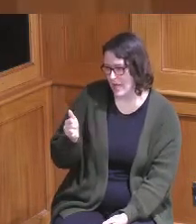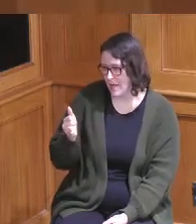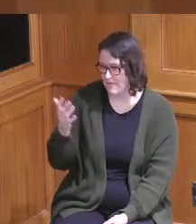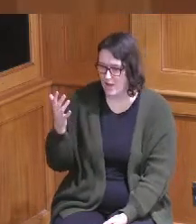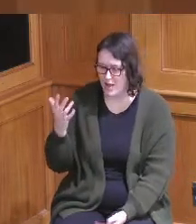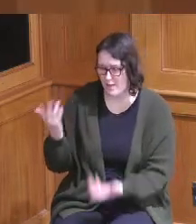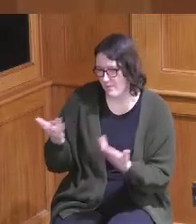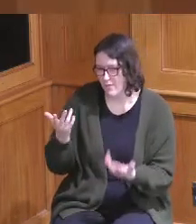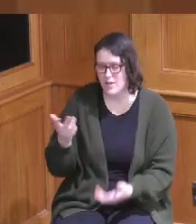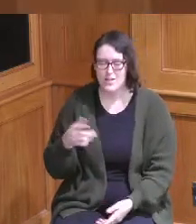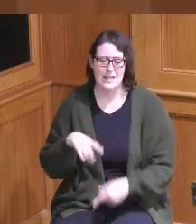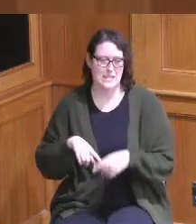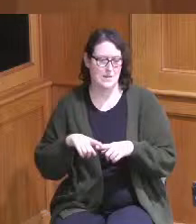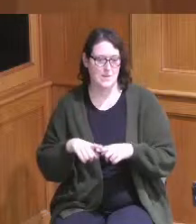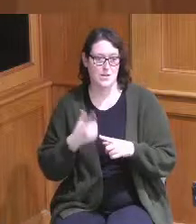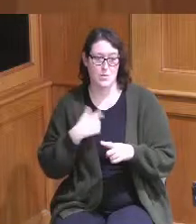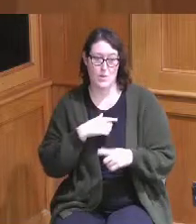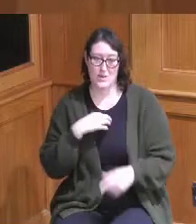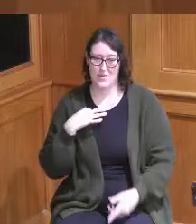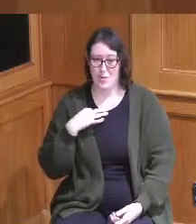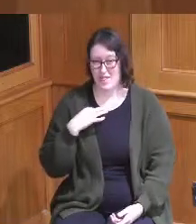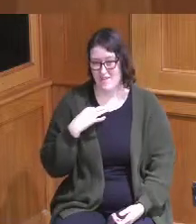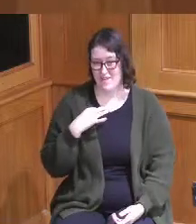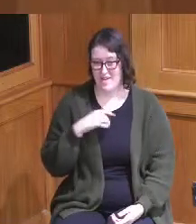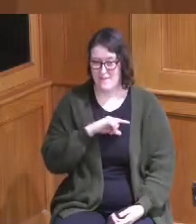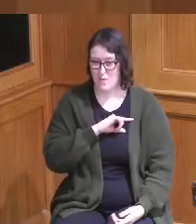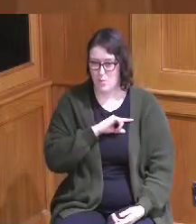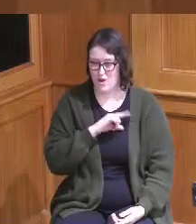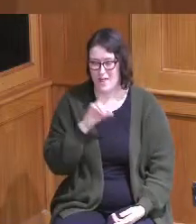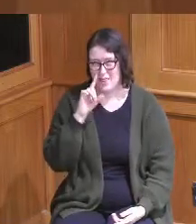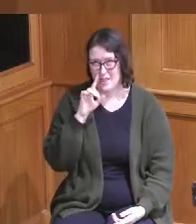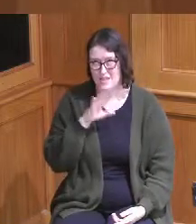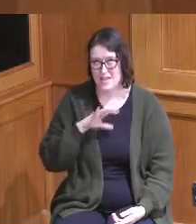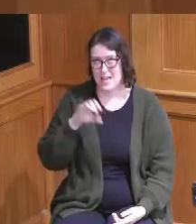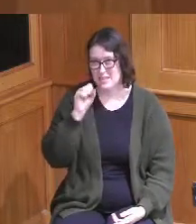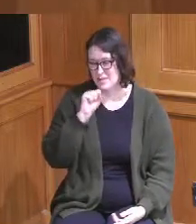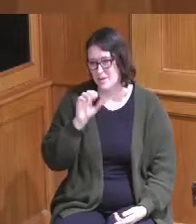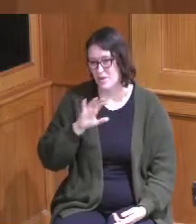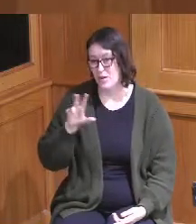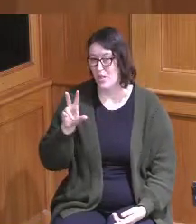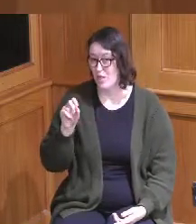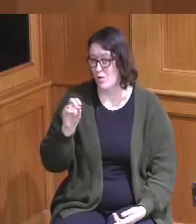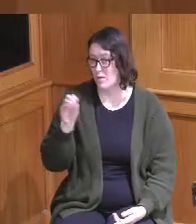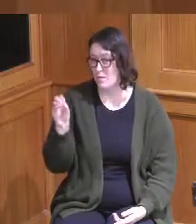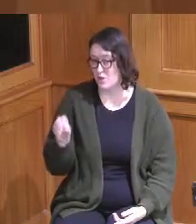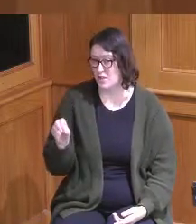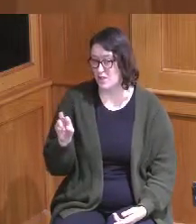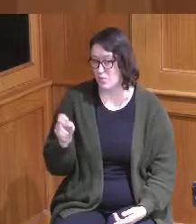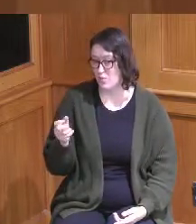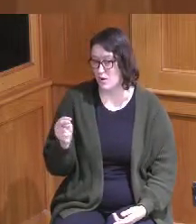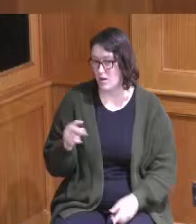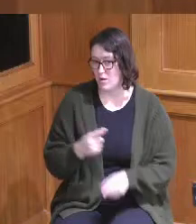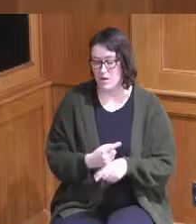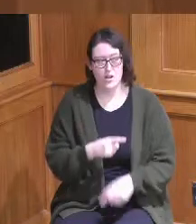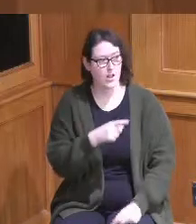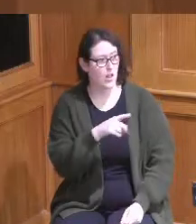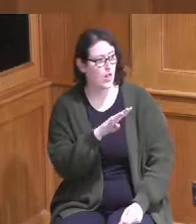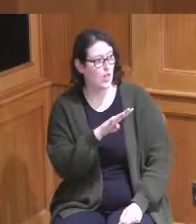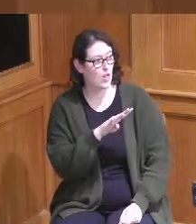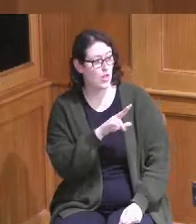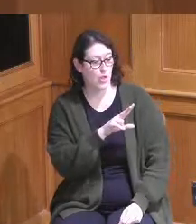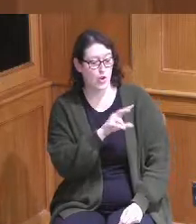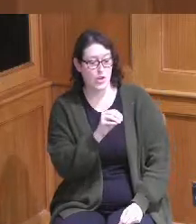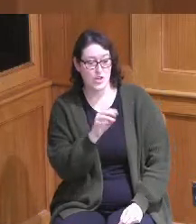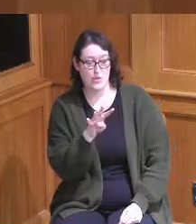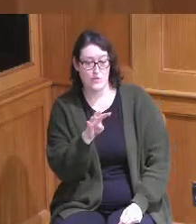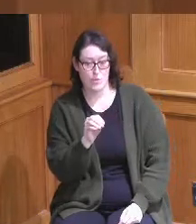It depends on what we qualify for. I believe we're estimating approximately 30%, Ryan. 30 to 40.